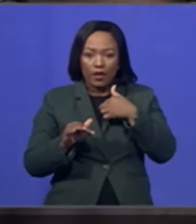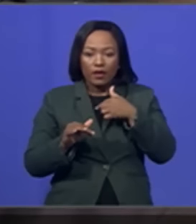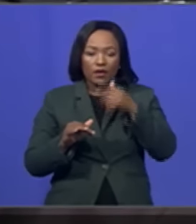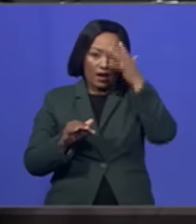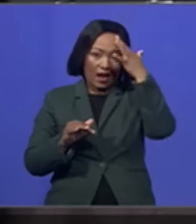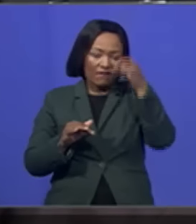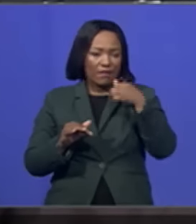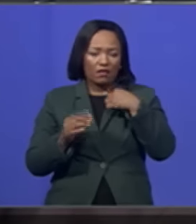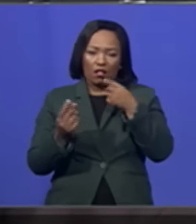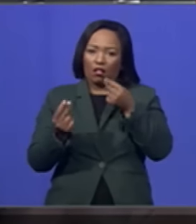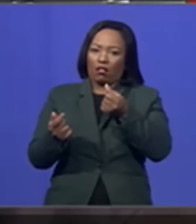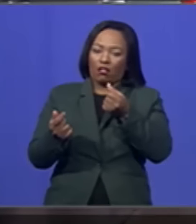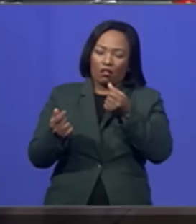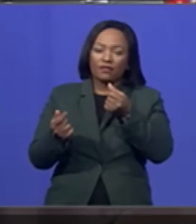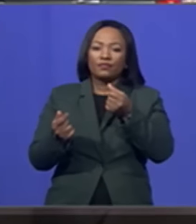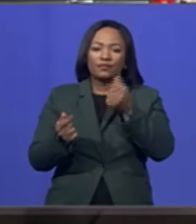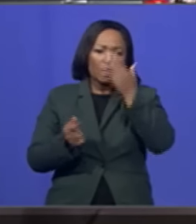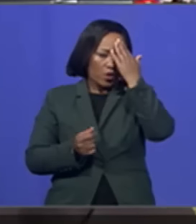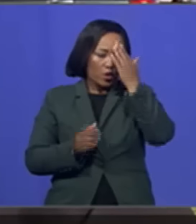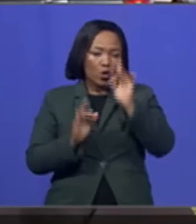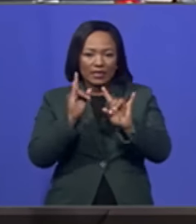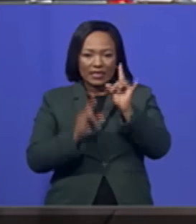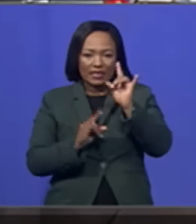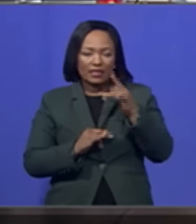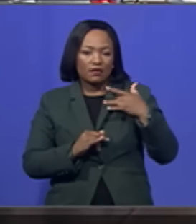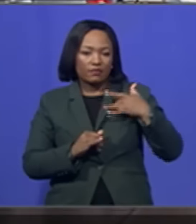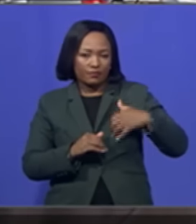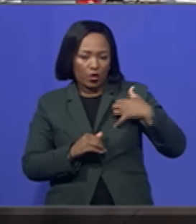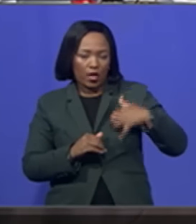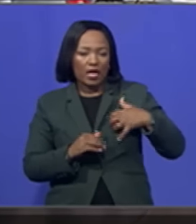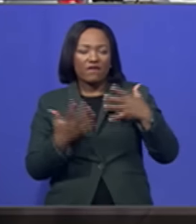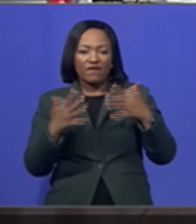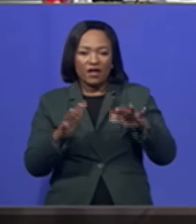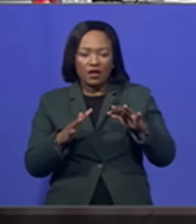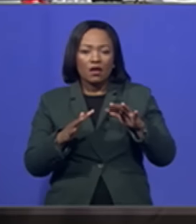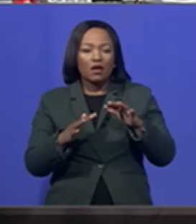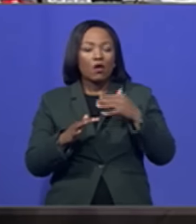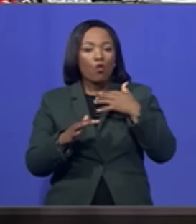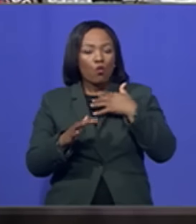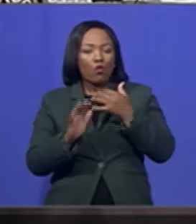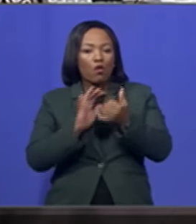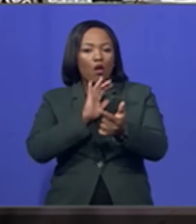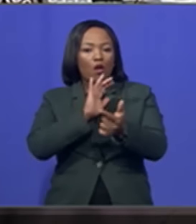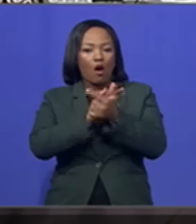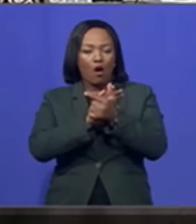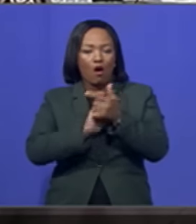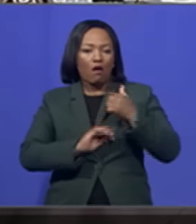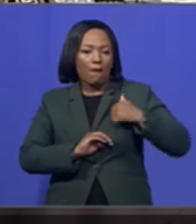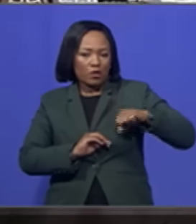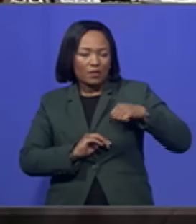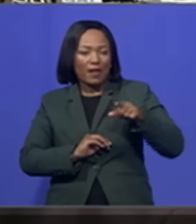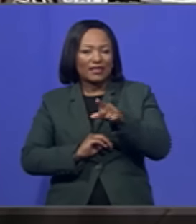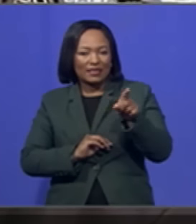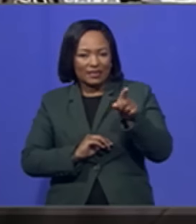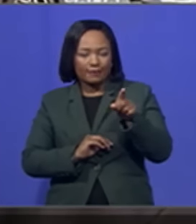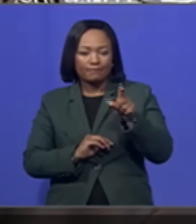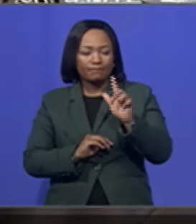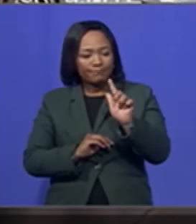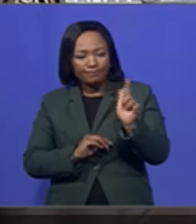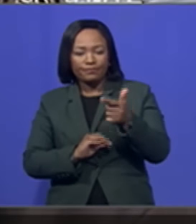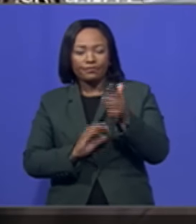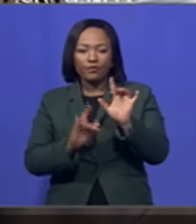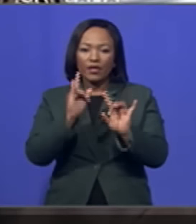we are acting. You would know that in the city of Ekurhuleni we've been implementing our bylaw enforcement, and we are doing it across all the